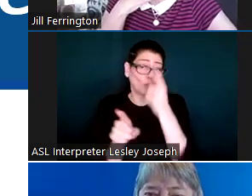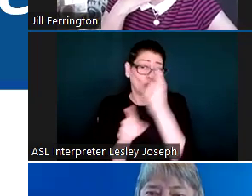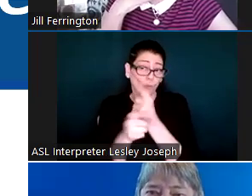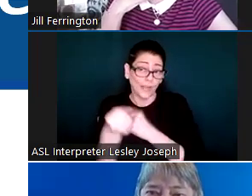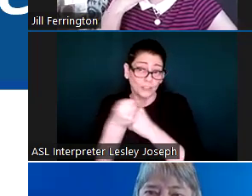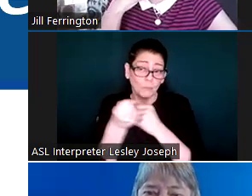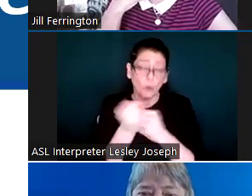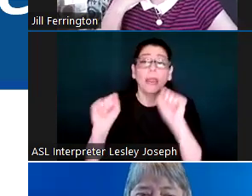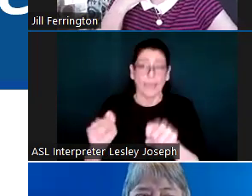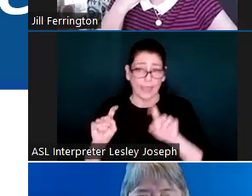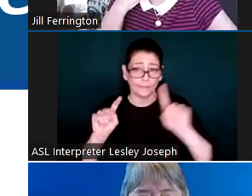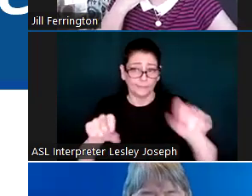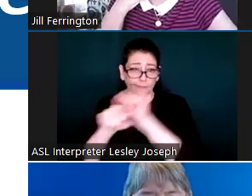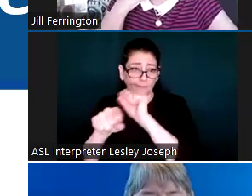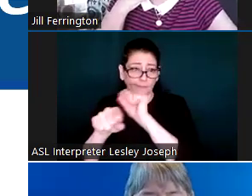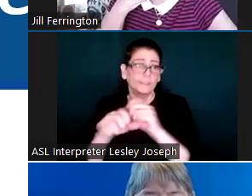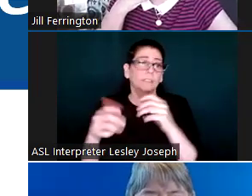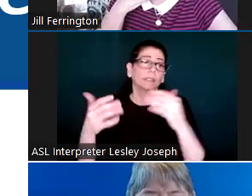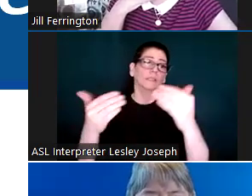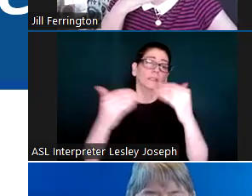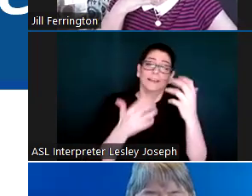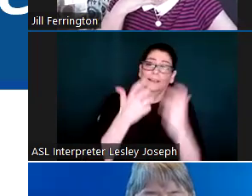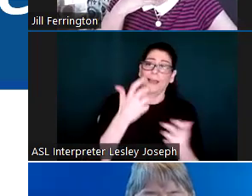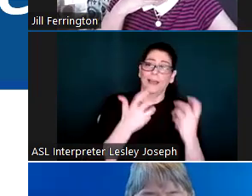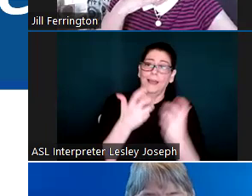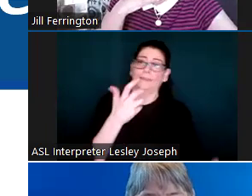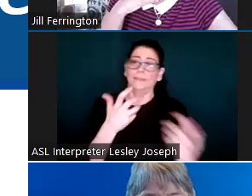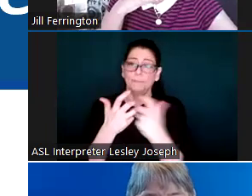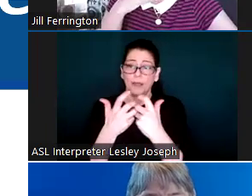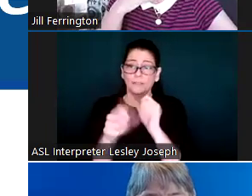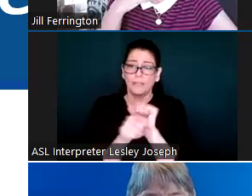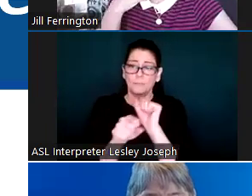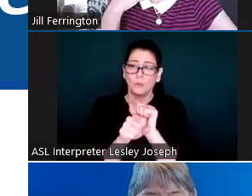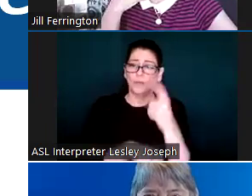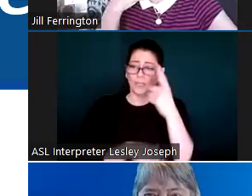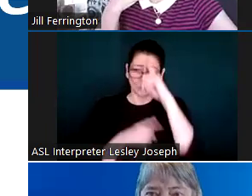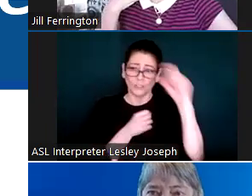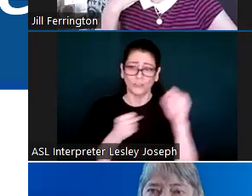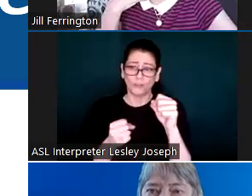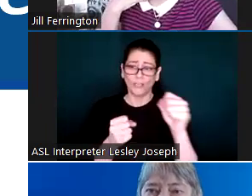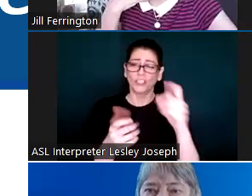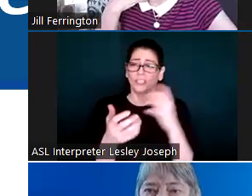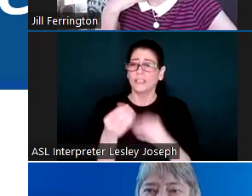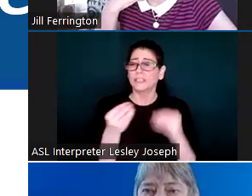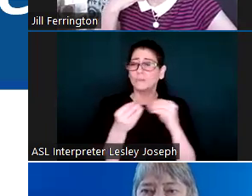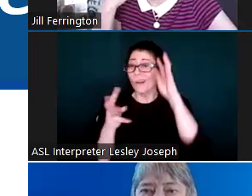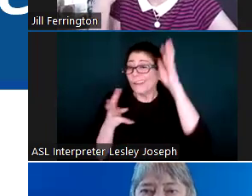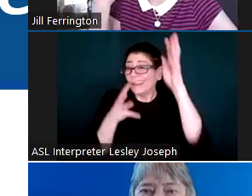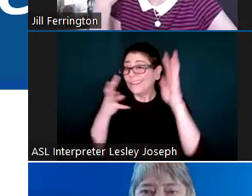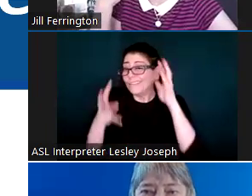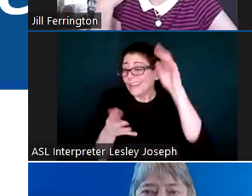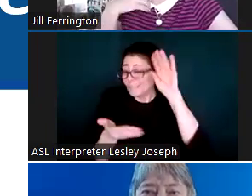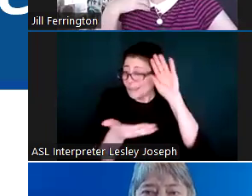to. Customized employment is one of the strategies that is more innovative, I